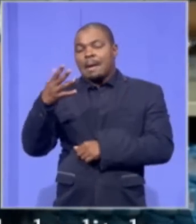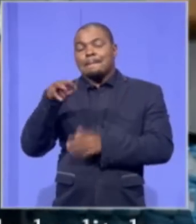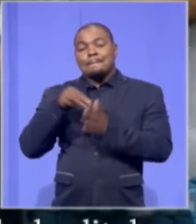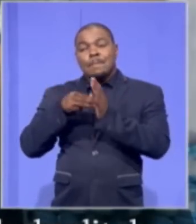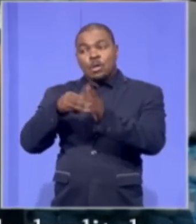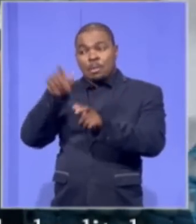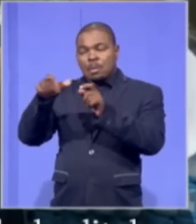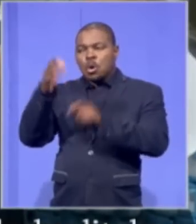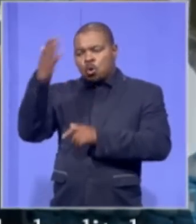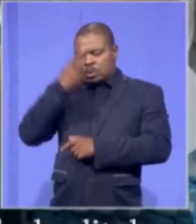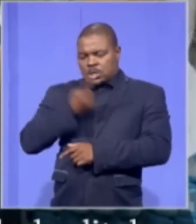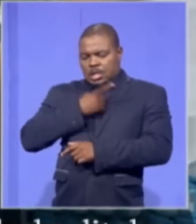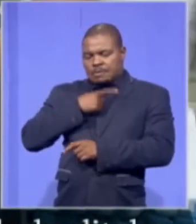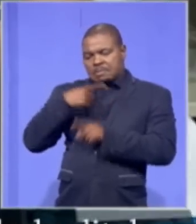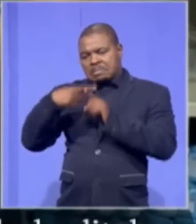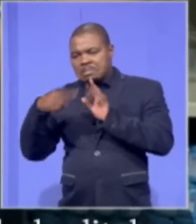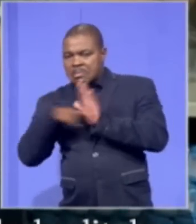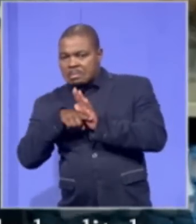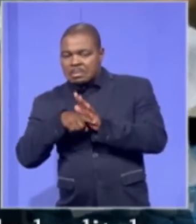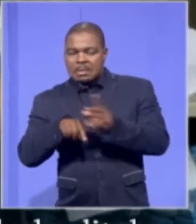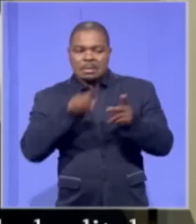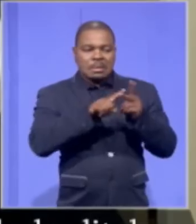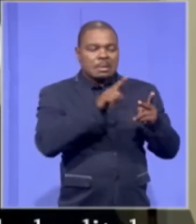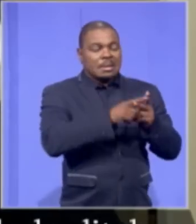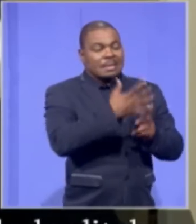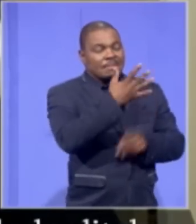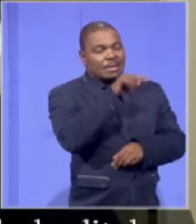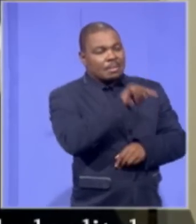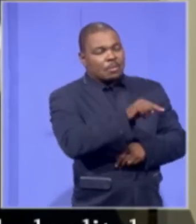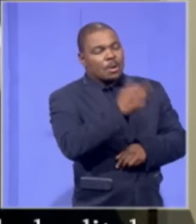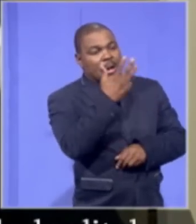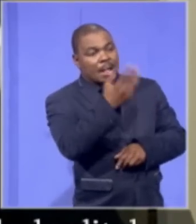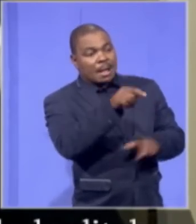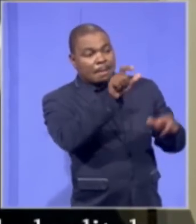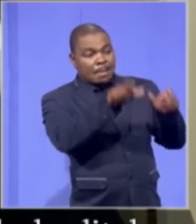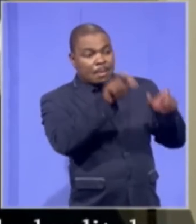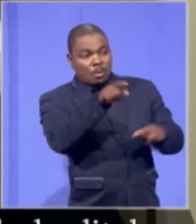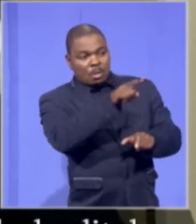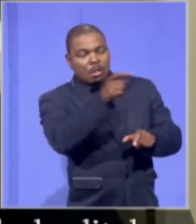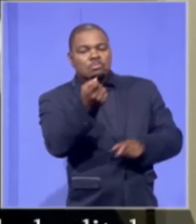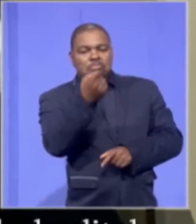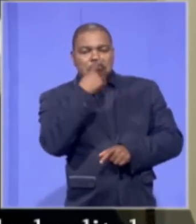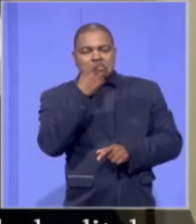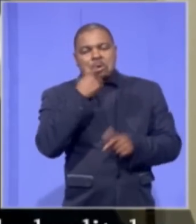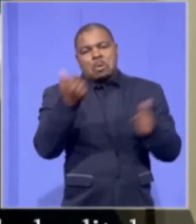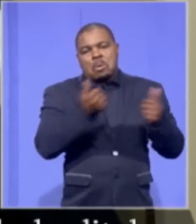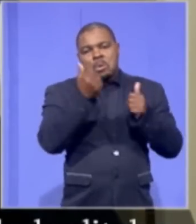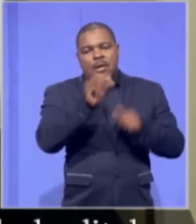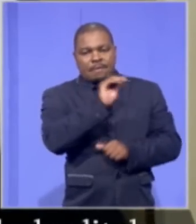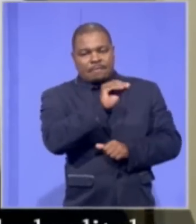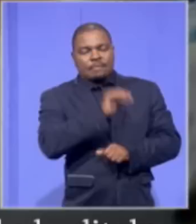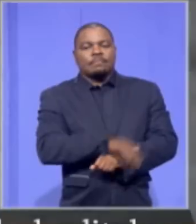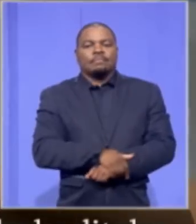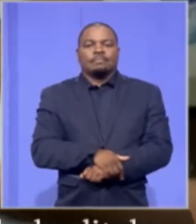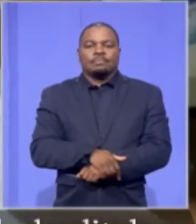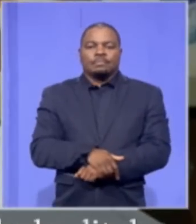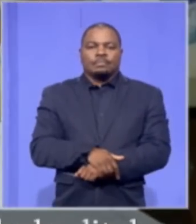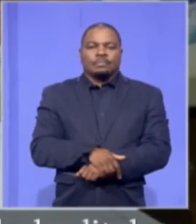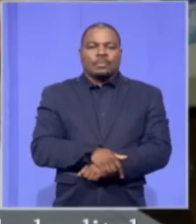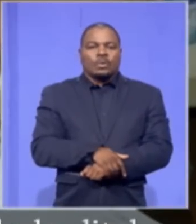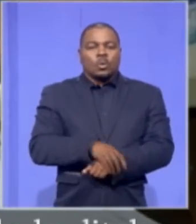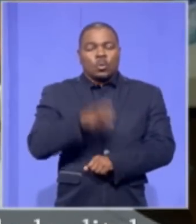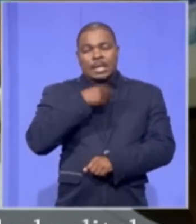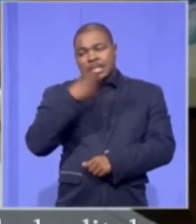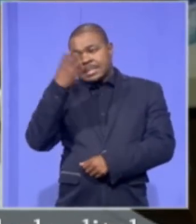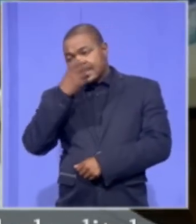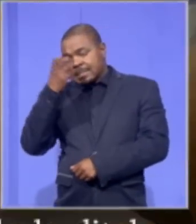tseba maemo a bona a lephelo, mola ba dimilione tše 5.9 ba tšea meriana ya go okobatša bolwetši bjo. Are going to look